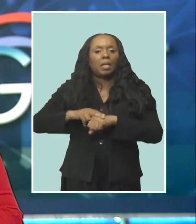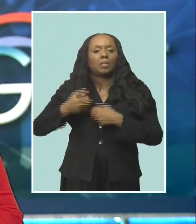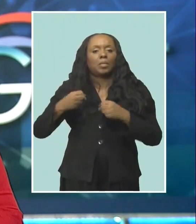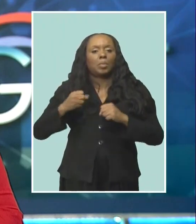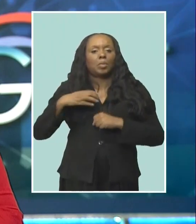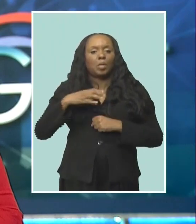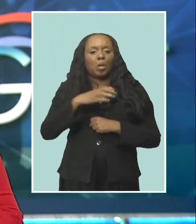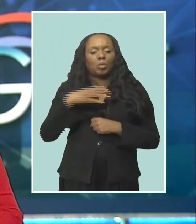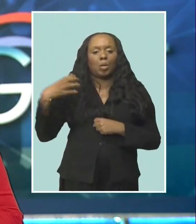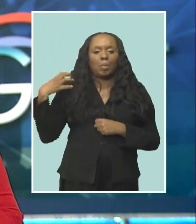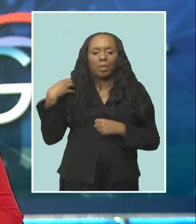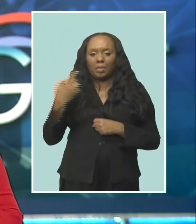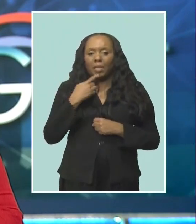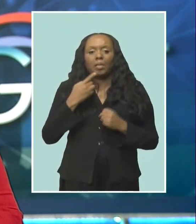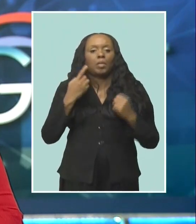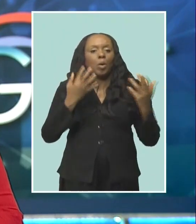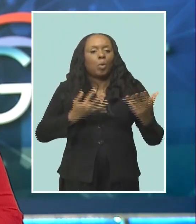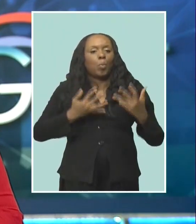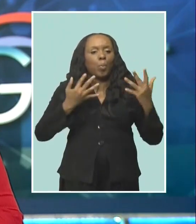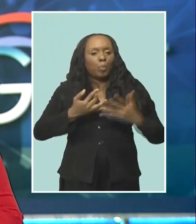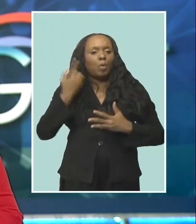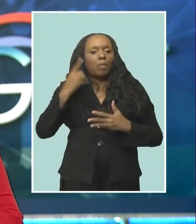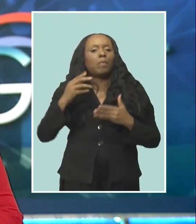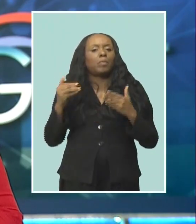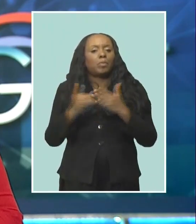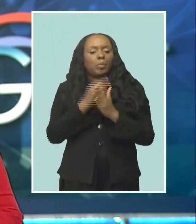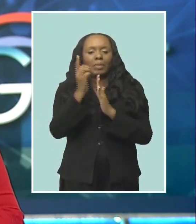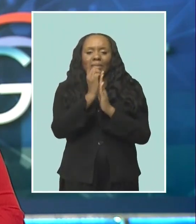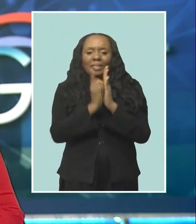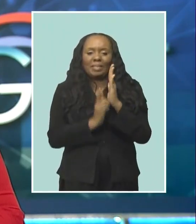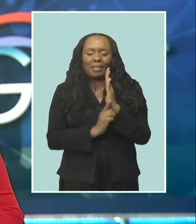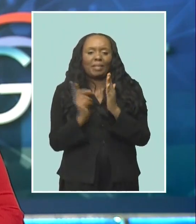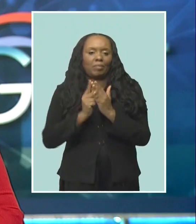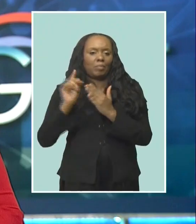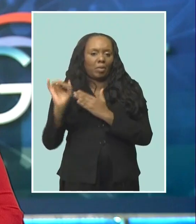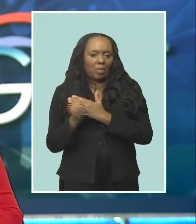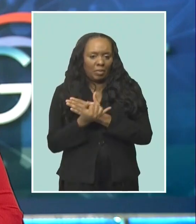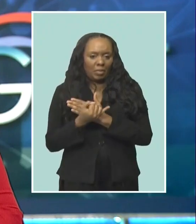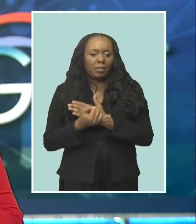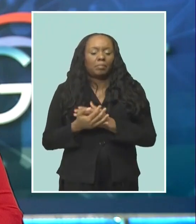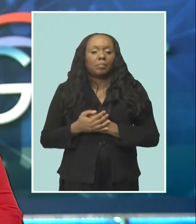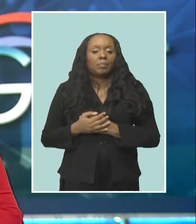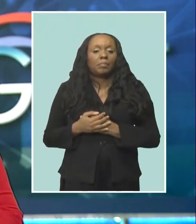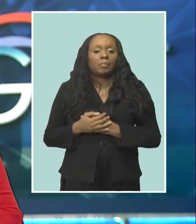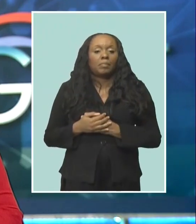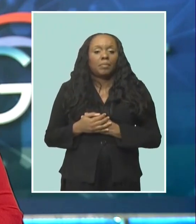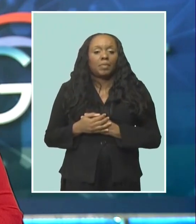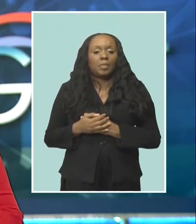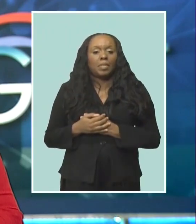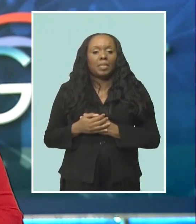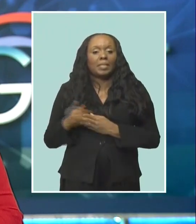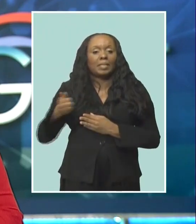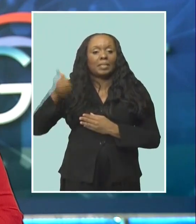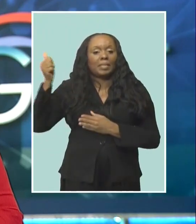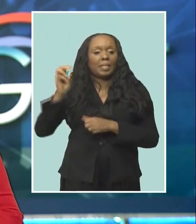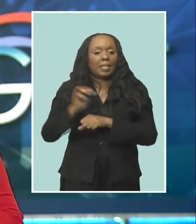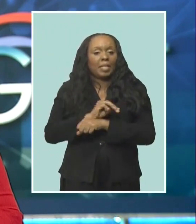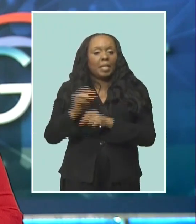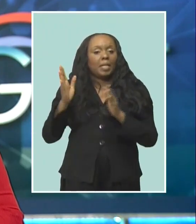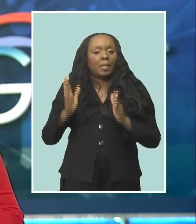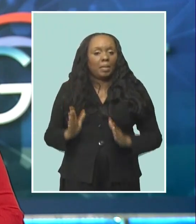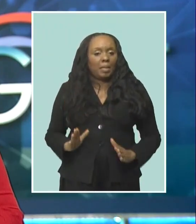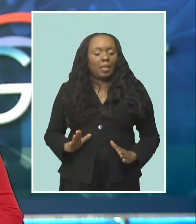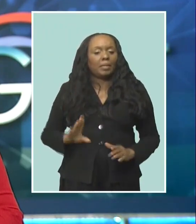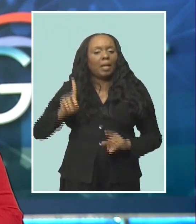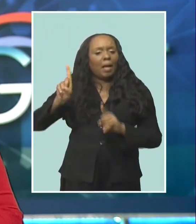now awaiting a new scope of works for the design of the project. Mr. Murrell was responding to Senior Minister in the Prime Minister's